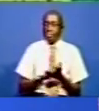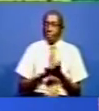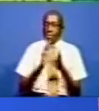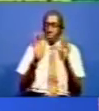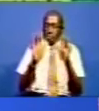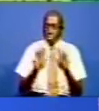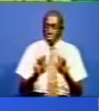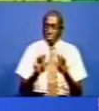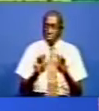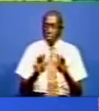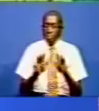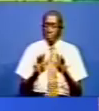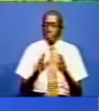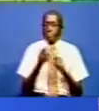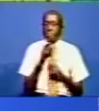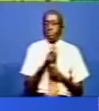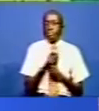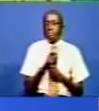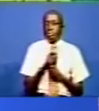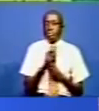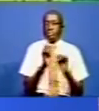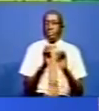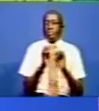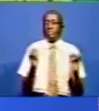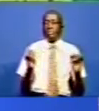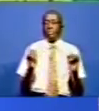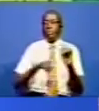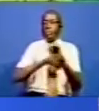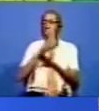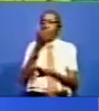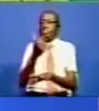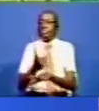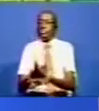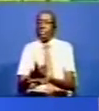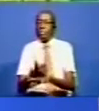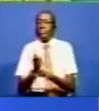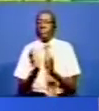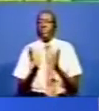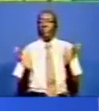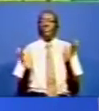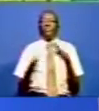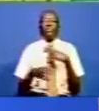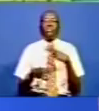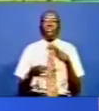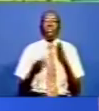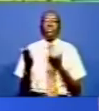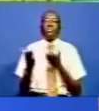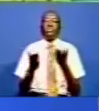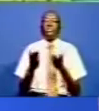to underscore that the independence is established in the public interest to serve